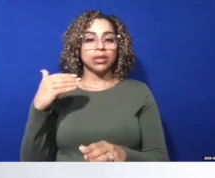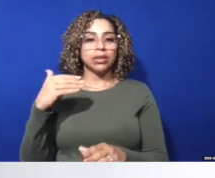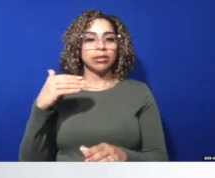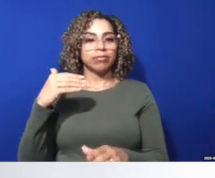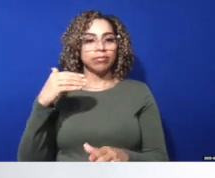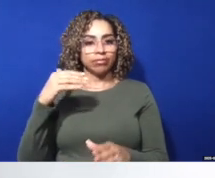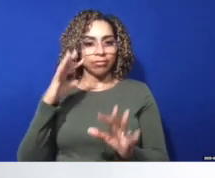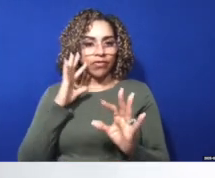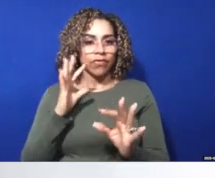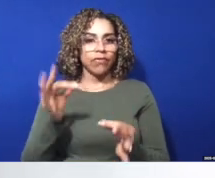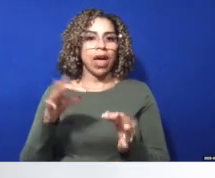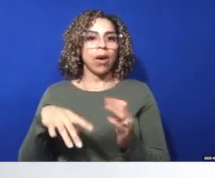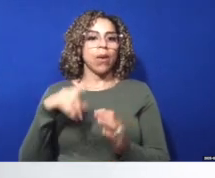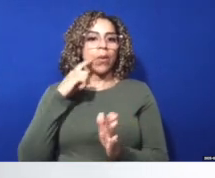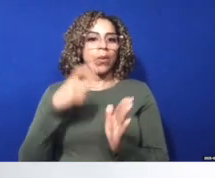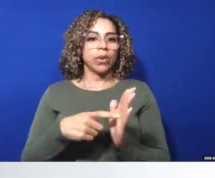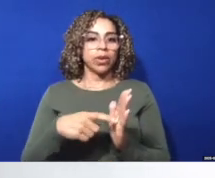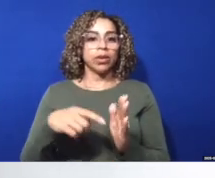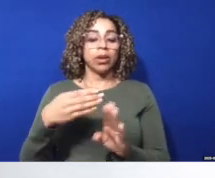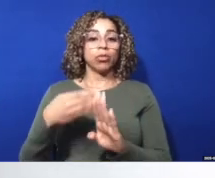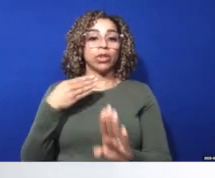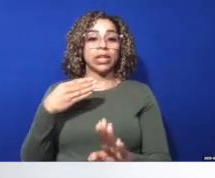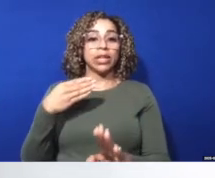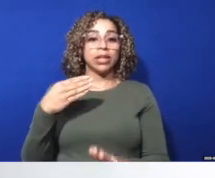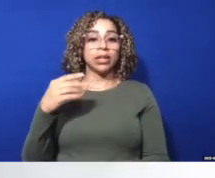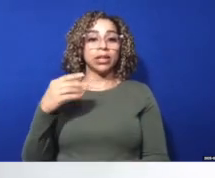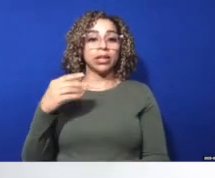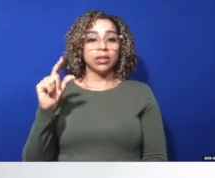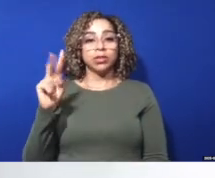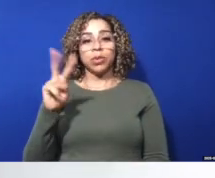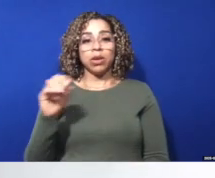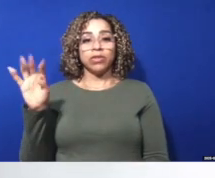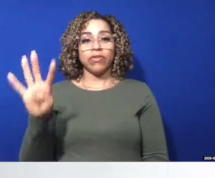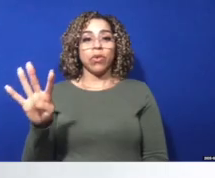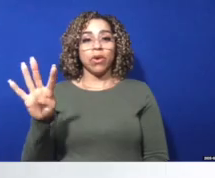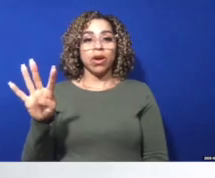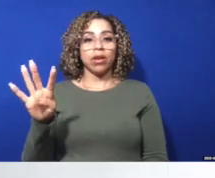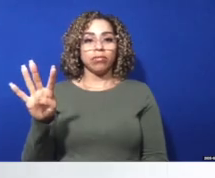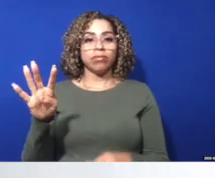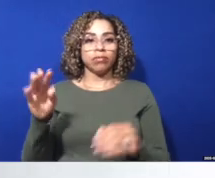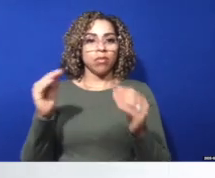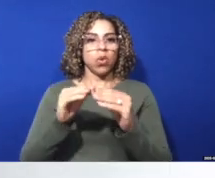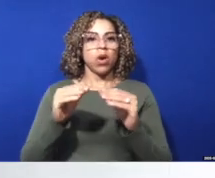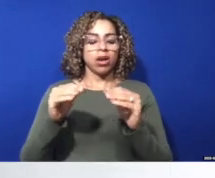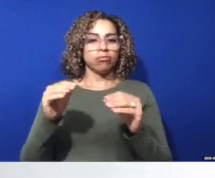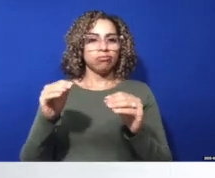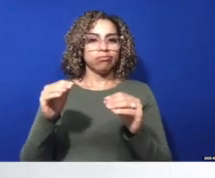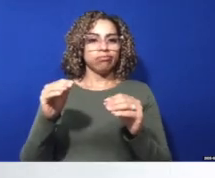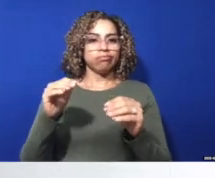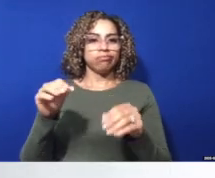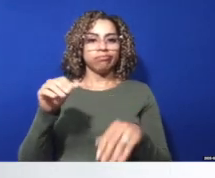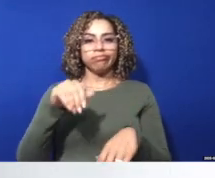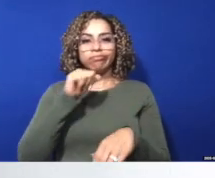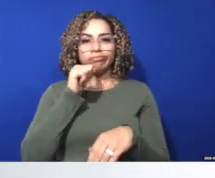pre-2004 vehicles have much higher emissions because they were pre-Lev 2. And so given the